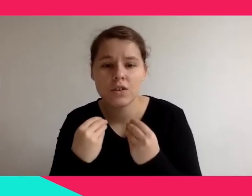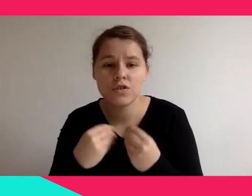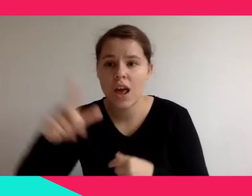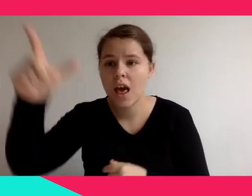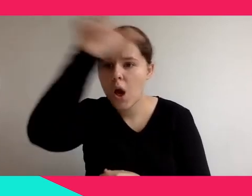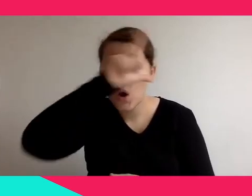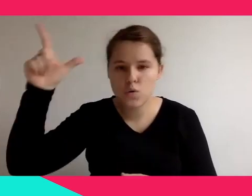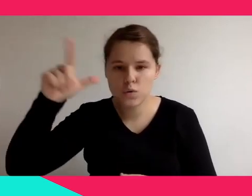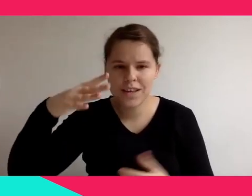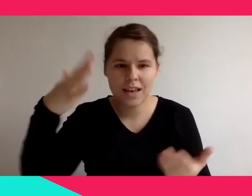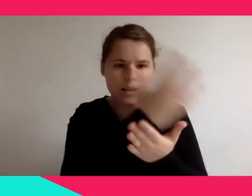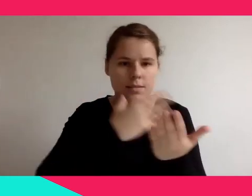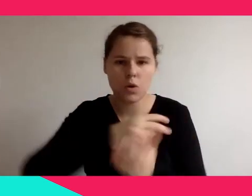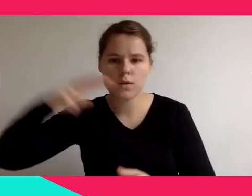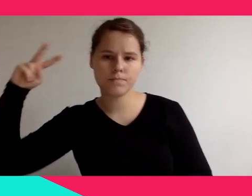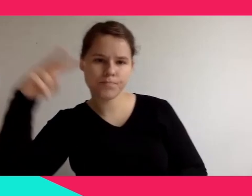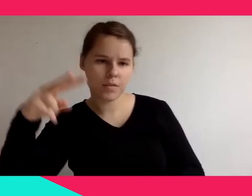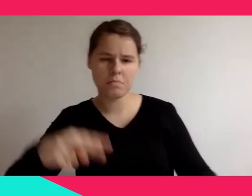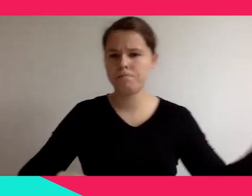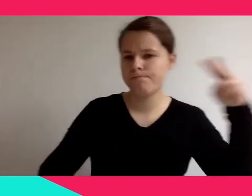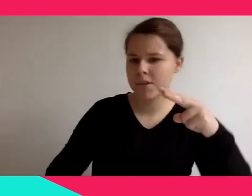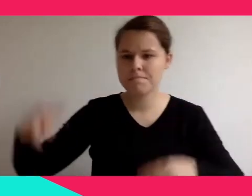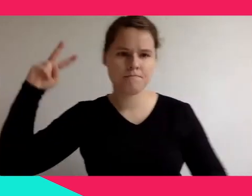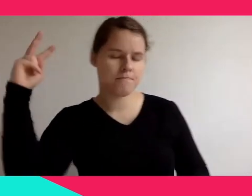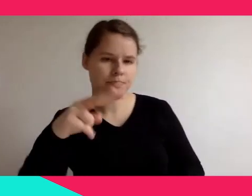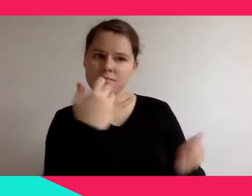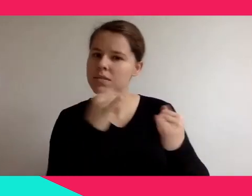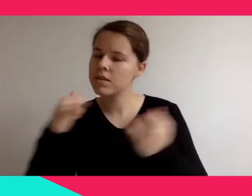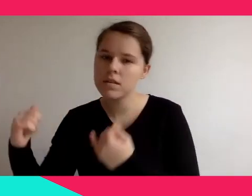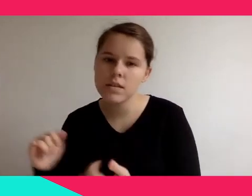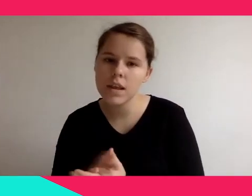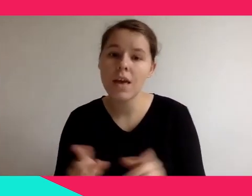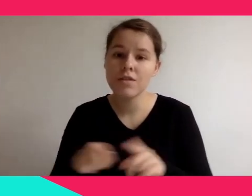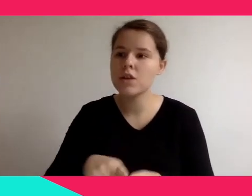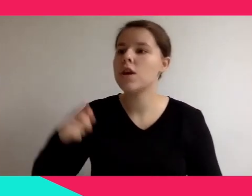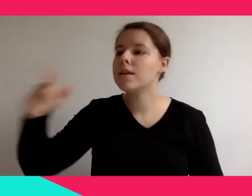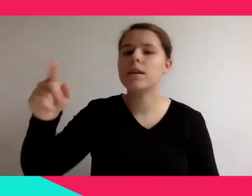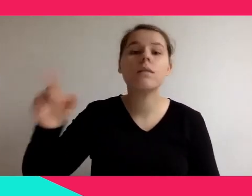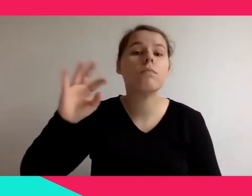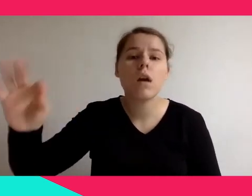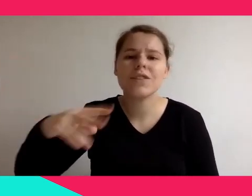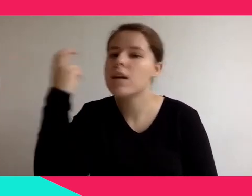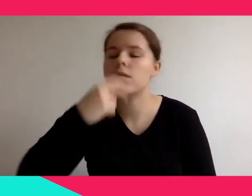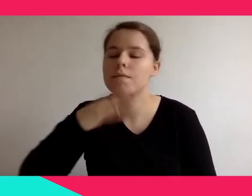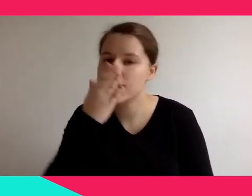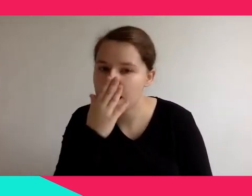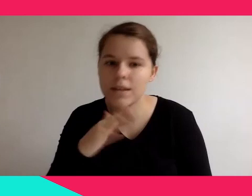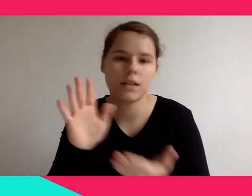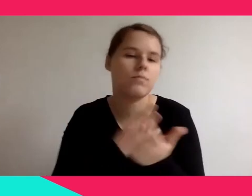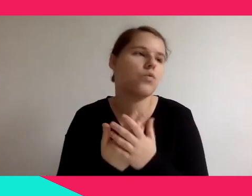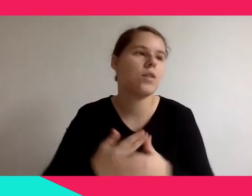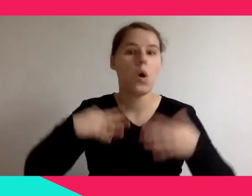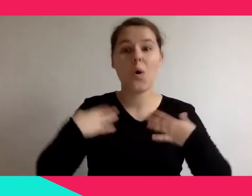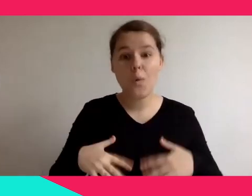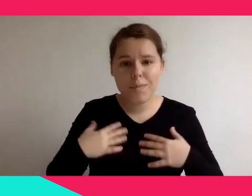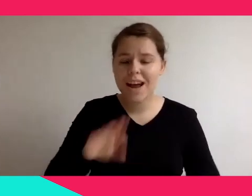or in, for instance, fashion, garments, accessories. We keep on giving them paintings, but they